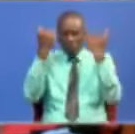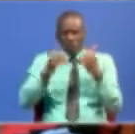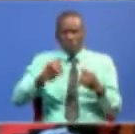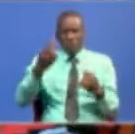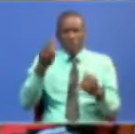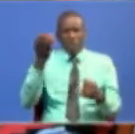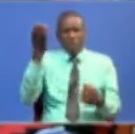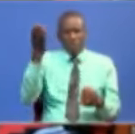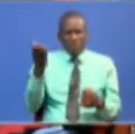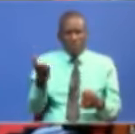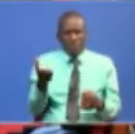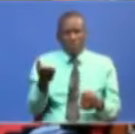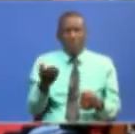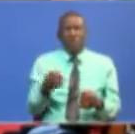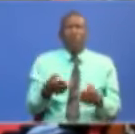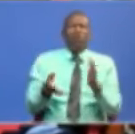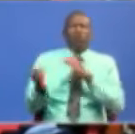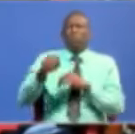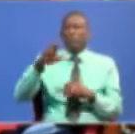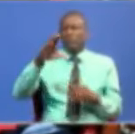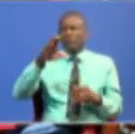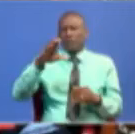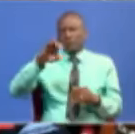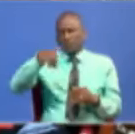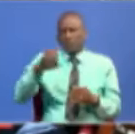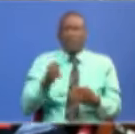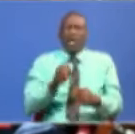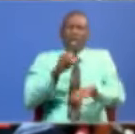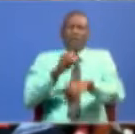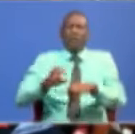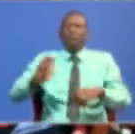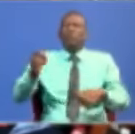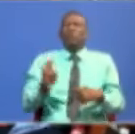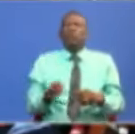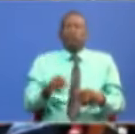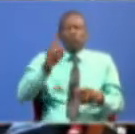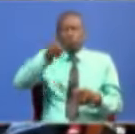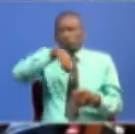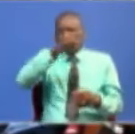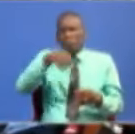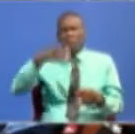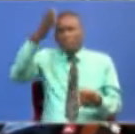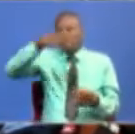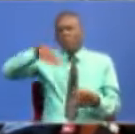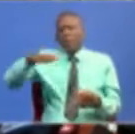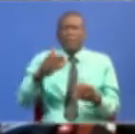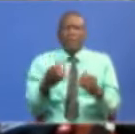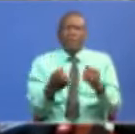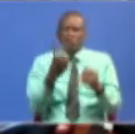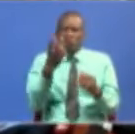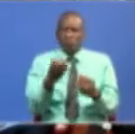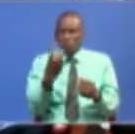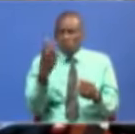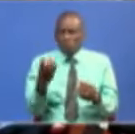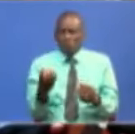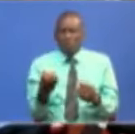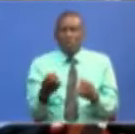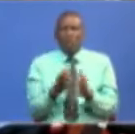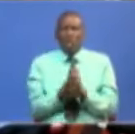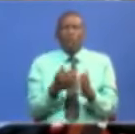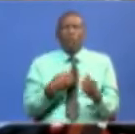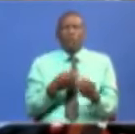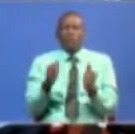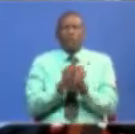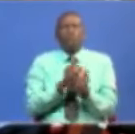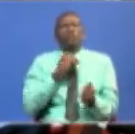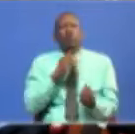former CJ David Maraga advised President then Uhuru Kenyatta to dissolve Parliament in 2020. Further, there were 10 petitions filed in